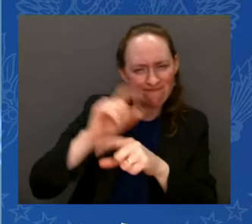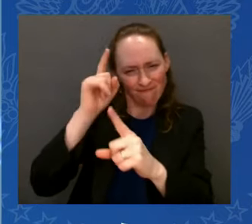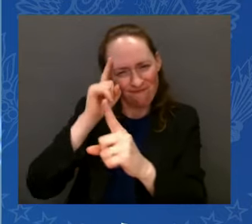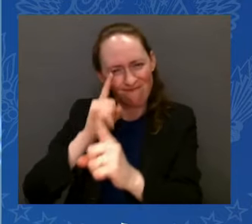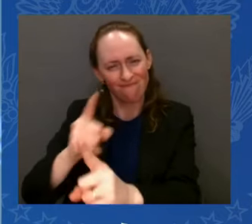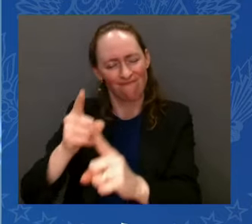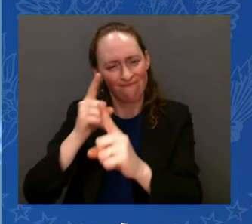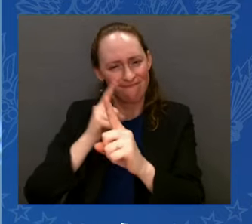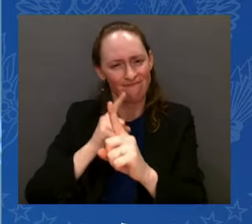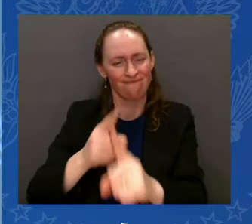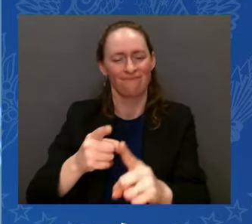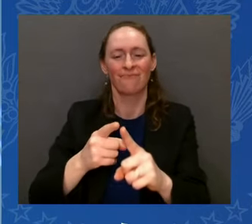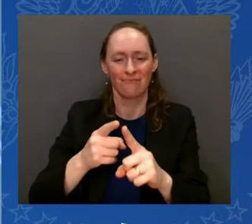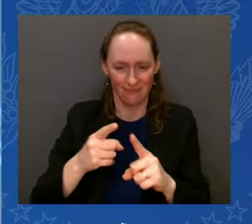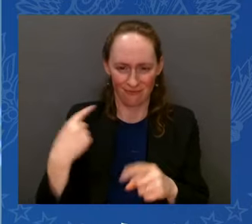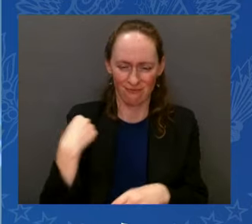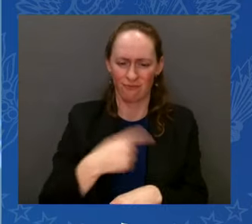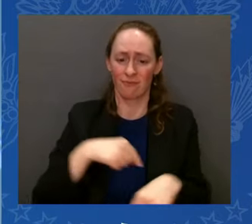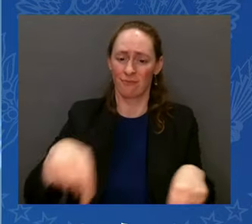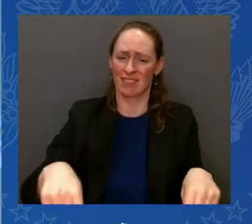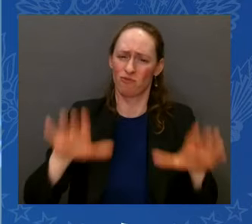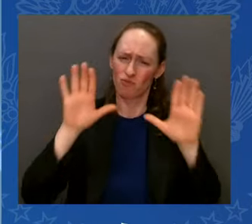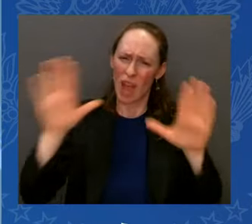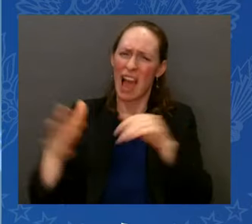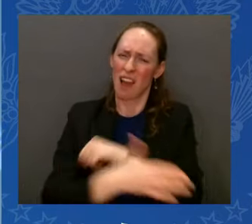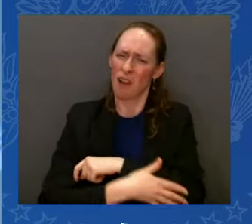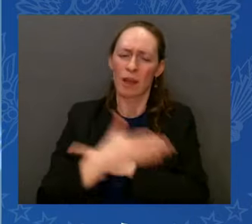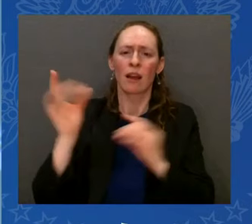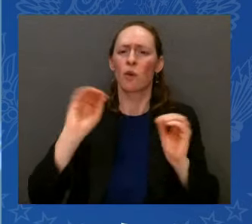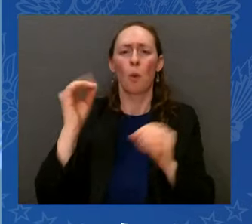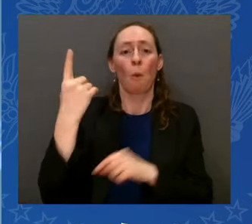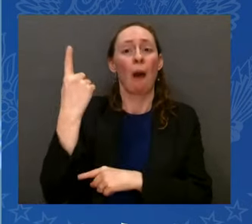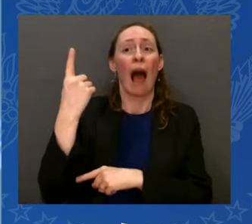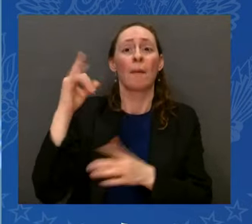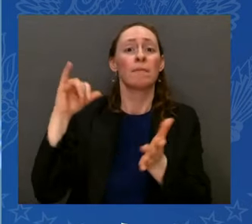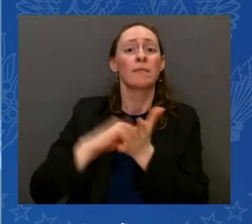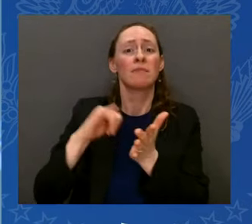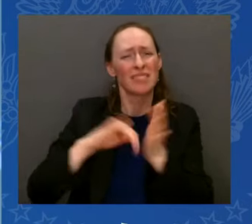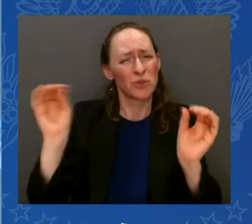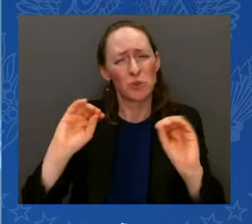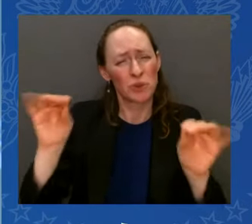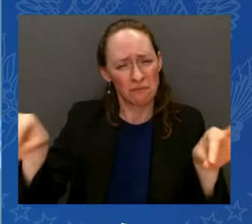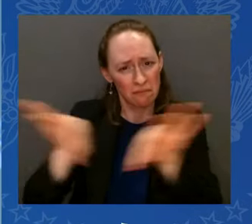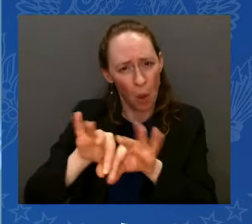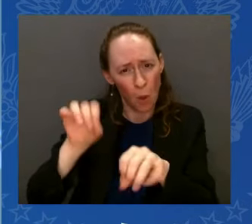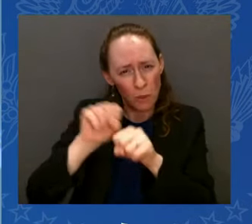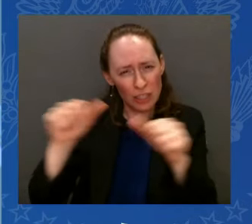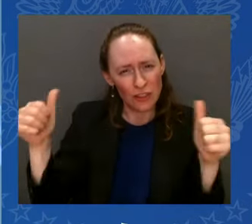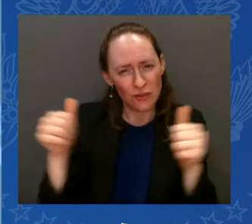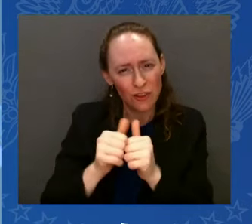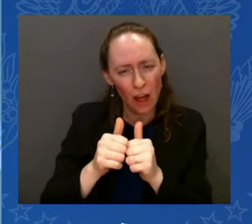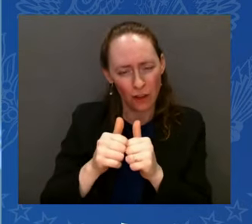beyond our capacity if we do it together, and we're looking to the counties to be the key to getting it done.